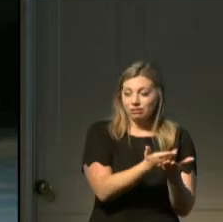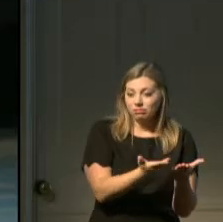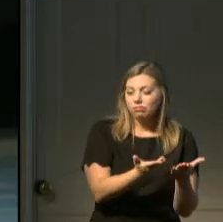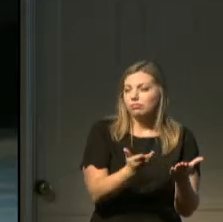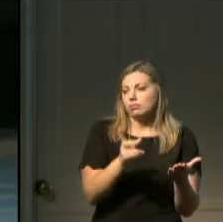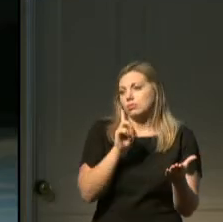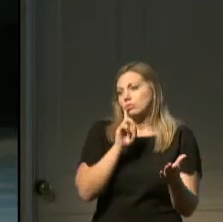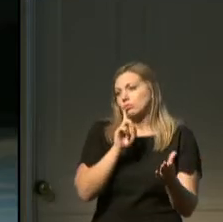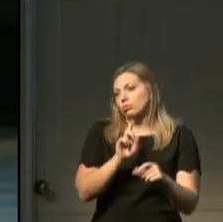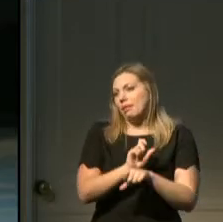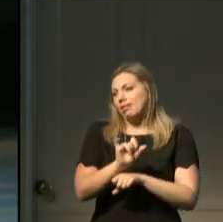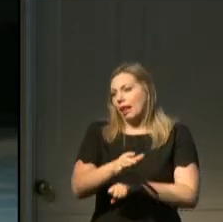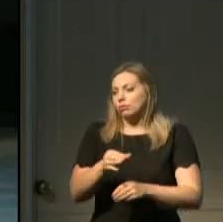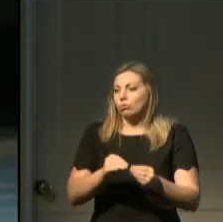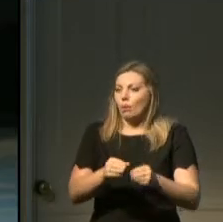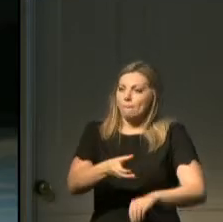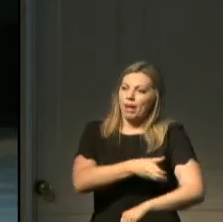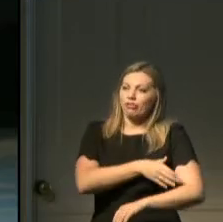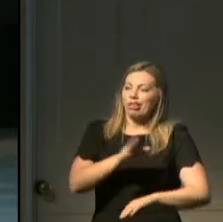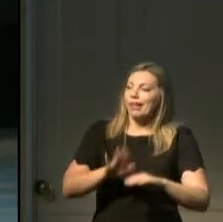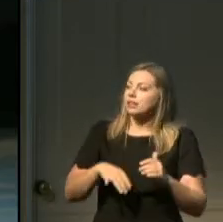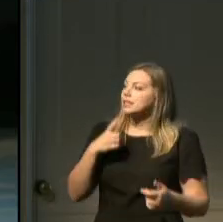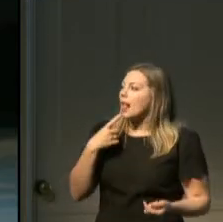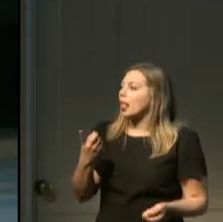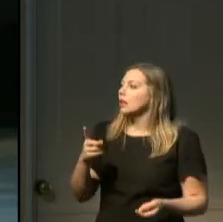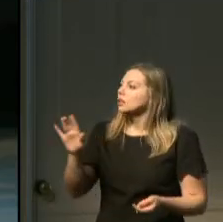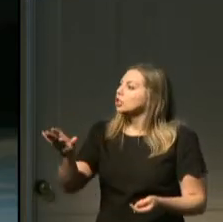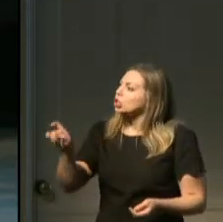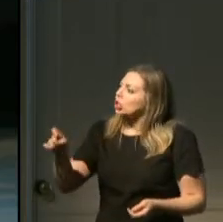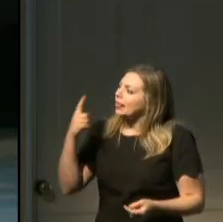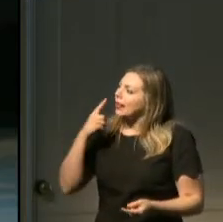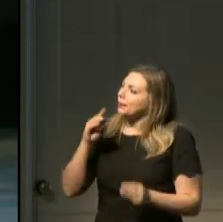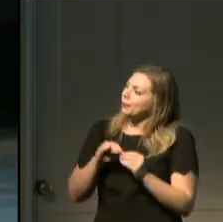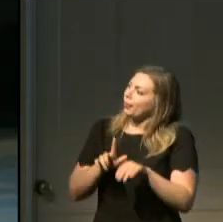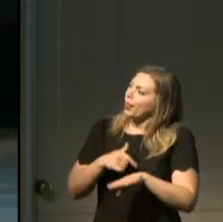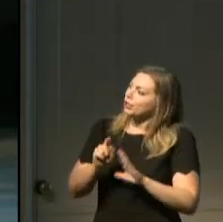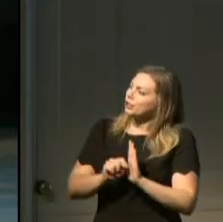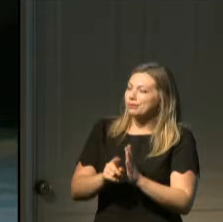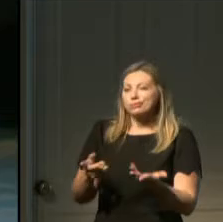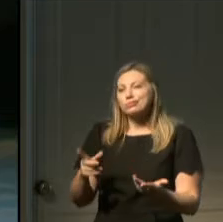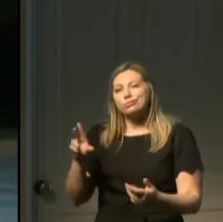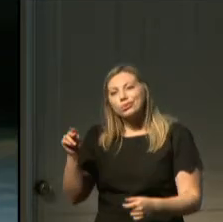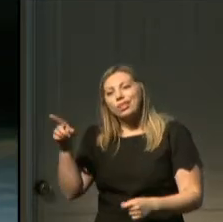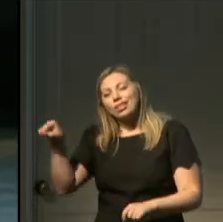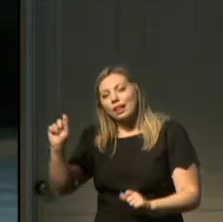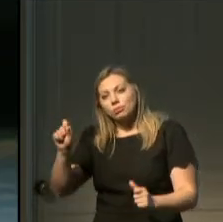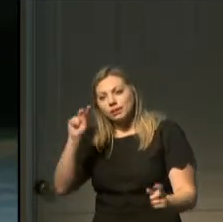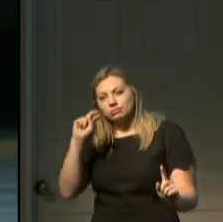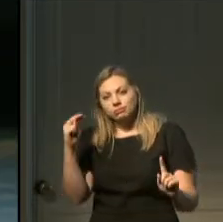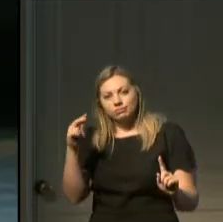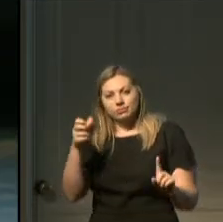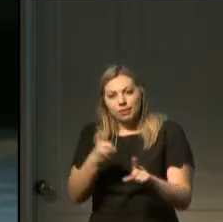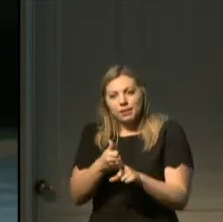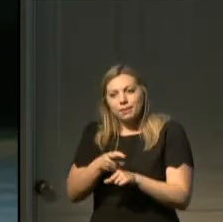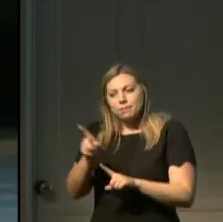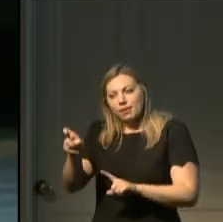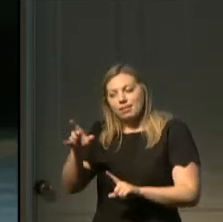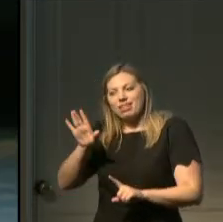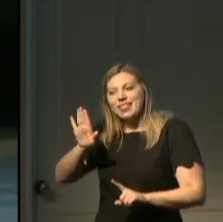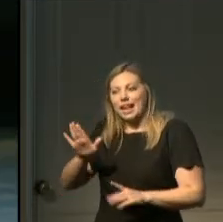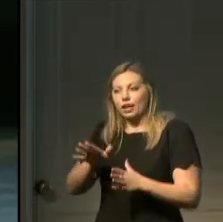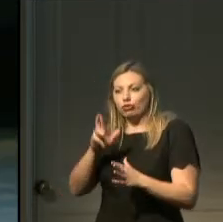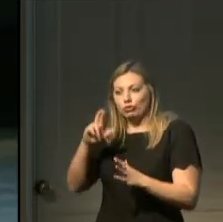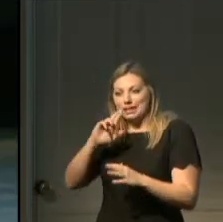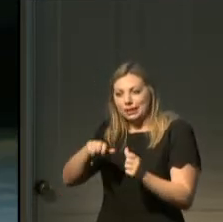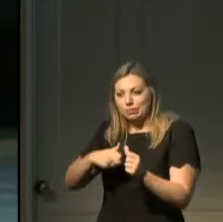than, telling people to think long term doesn't really work. They have to arrive at it themselves. They have to have their own reasons for it. So it's